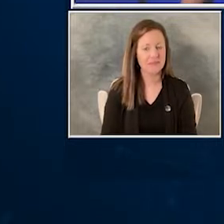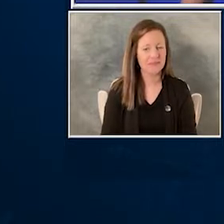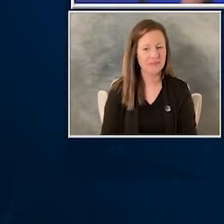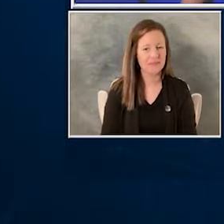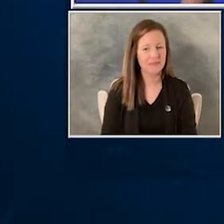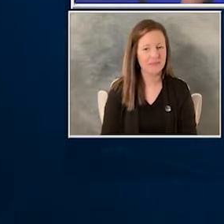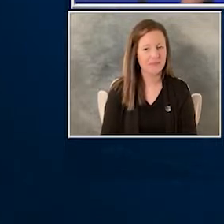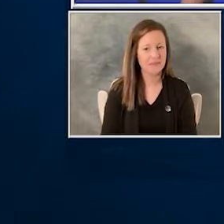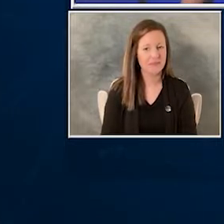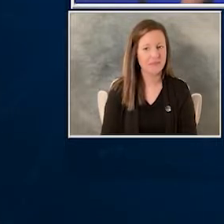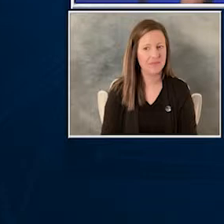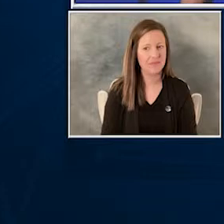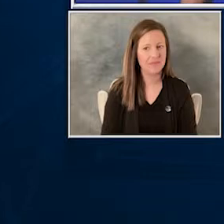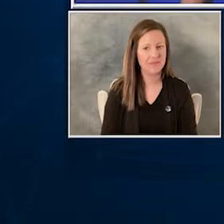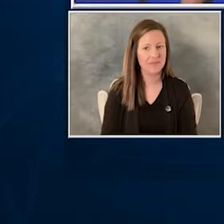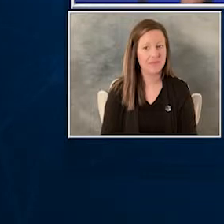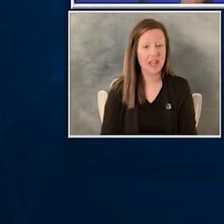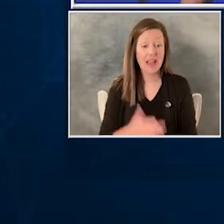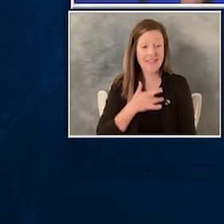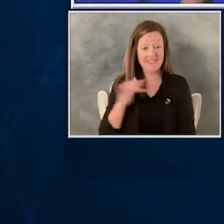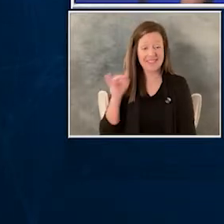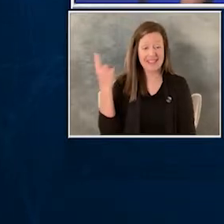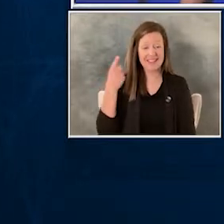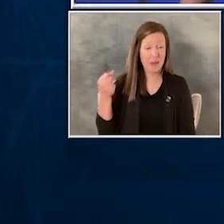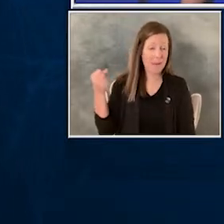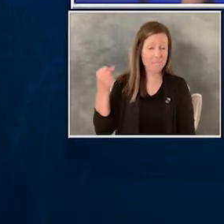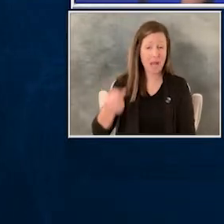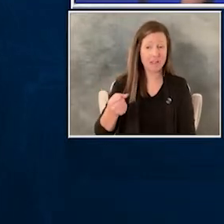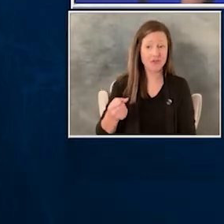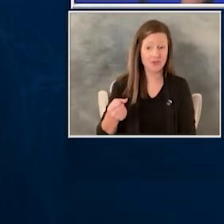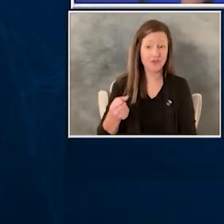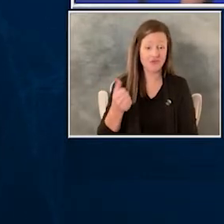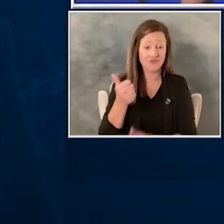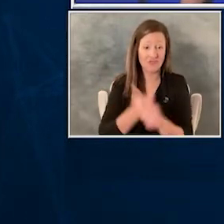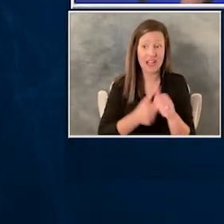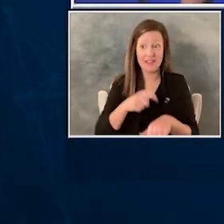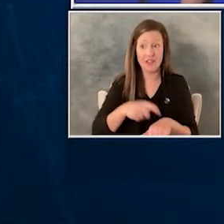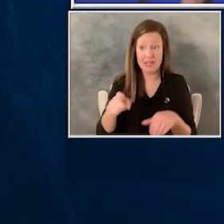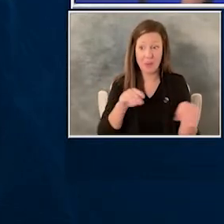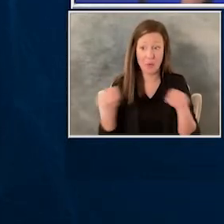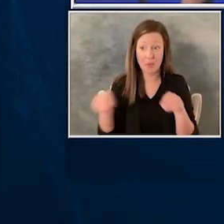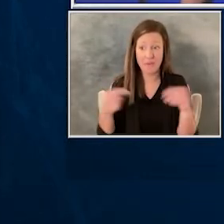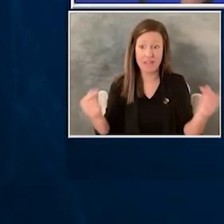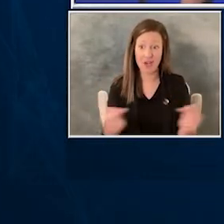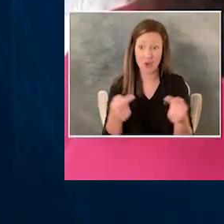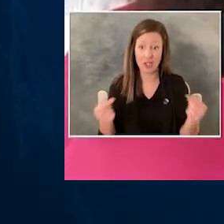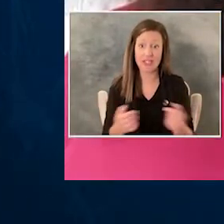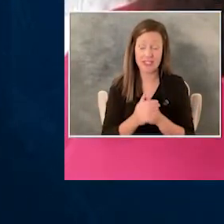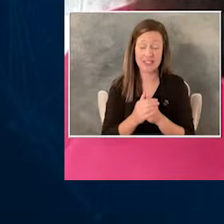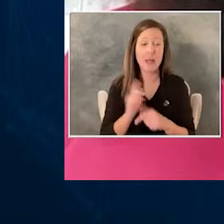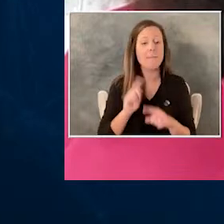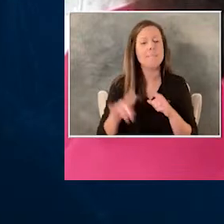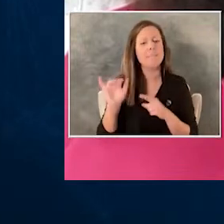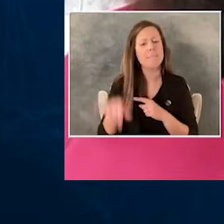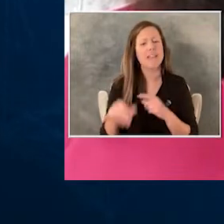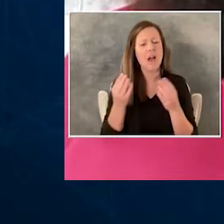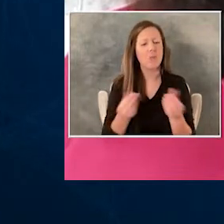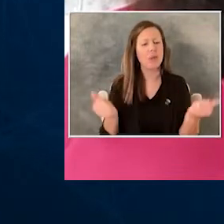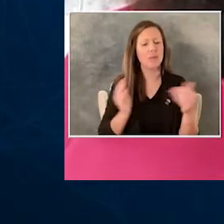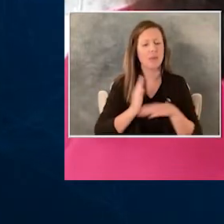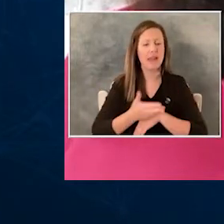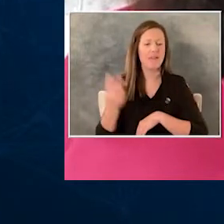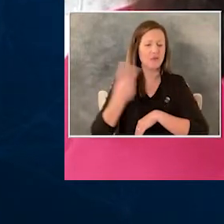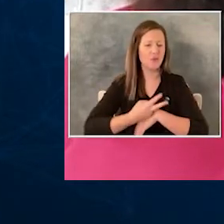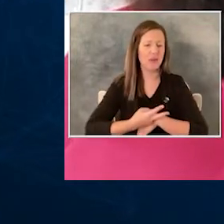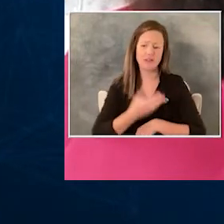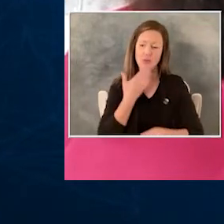like somebody punched you or something. Every time you move, it hurts. But that one went away in 2 days, so that was